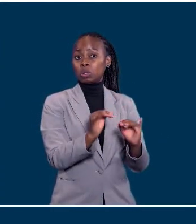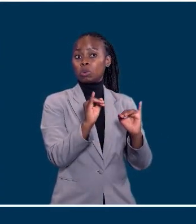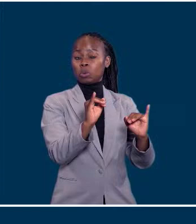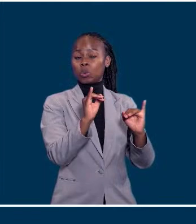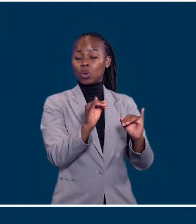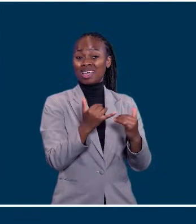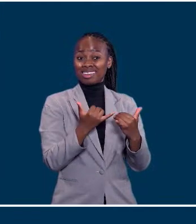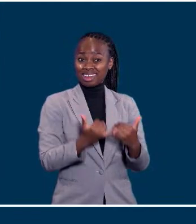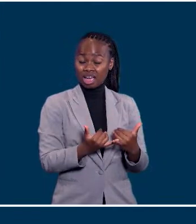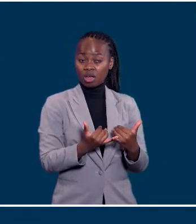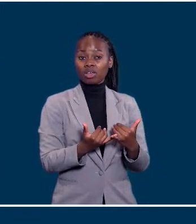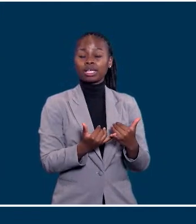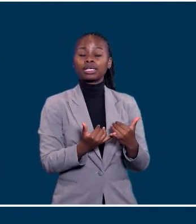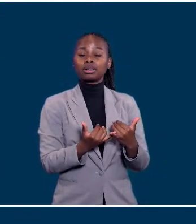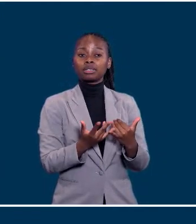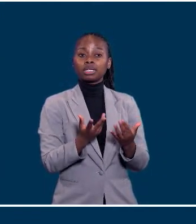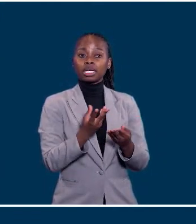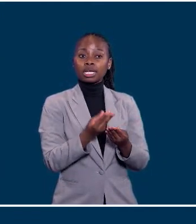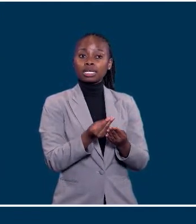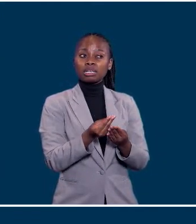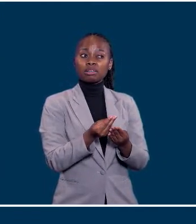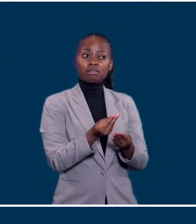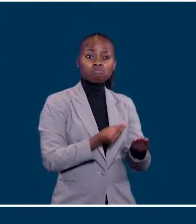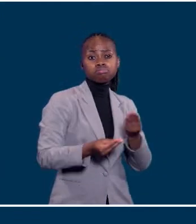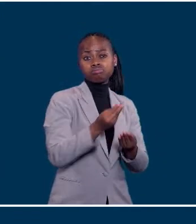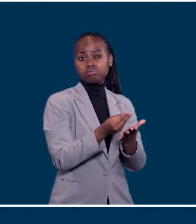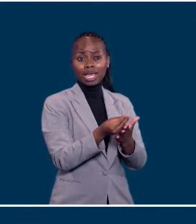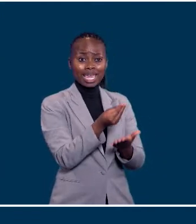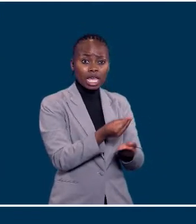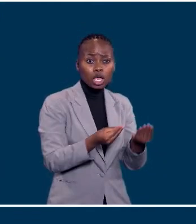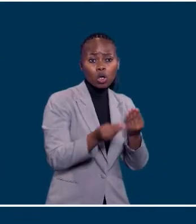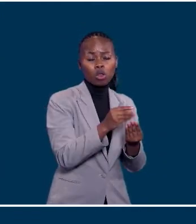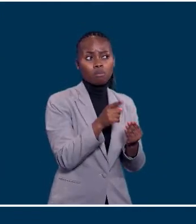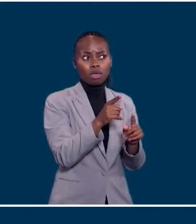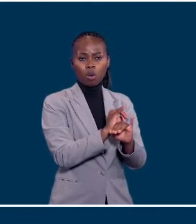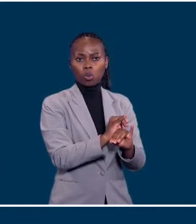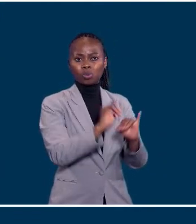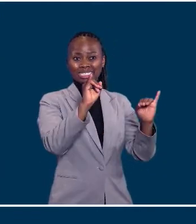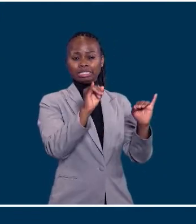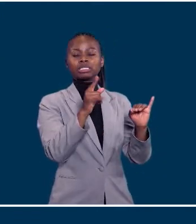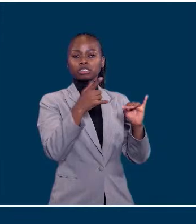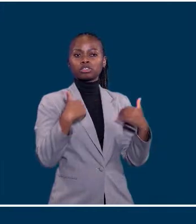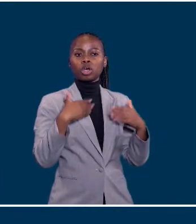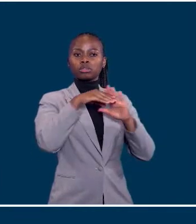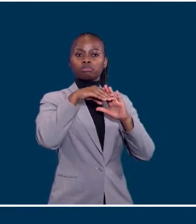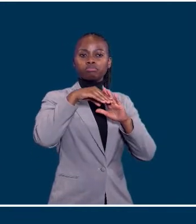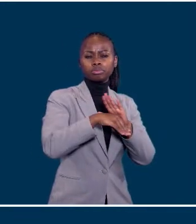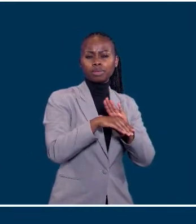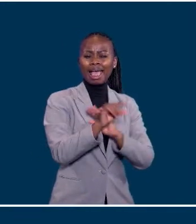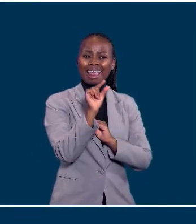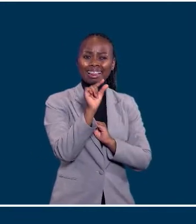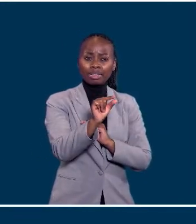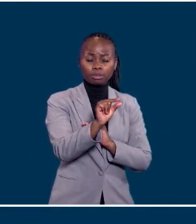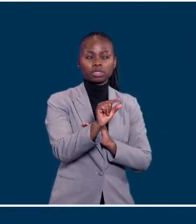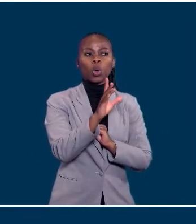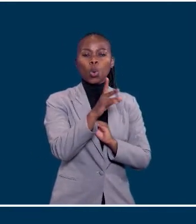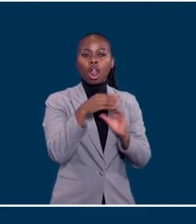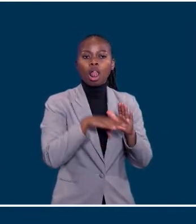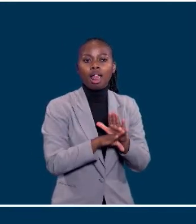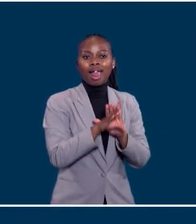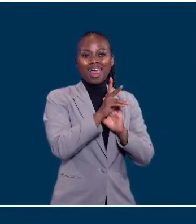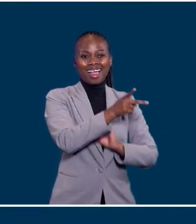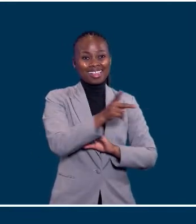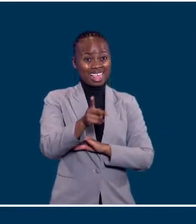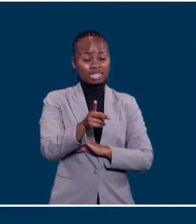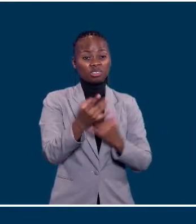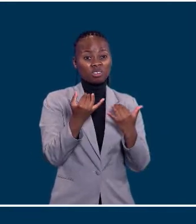emerging market currencies, by and large, have started to depreciate. quite a bit. There's been a bit of a bounce back. So let me tell you